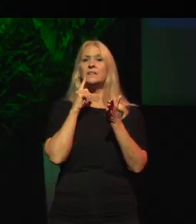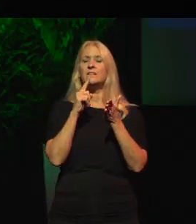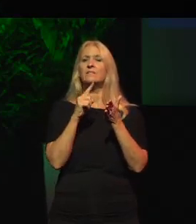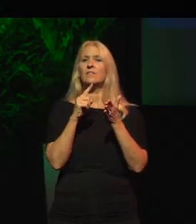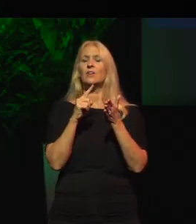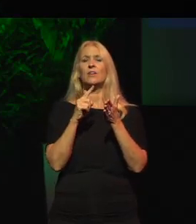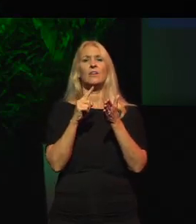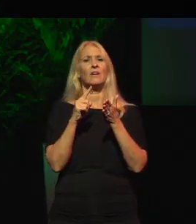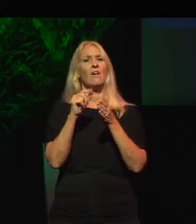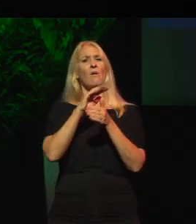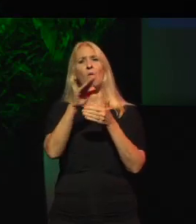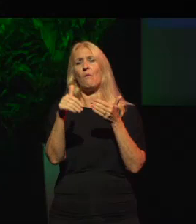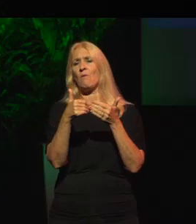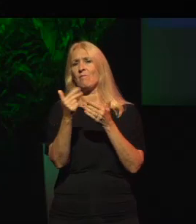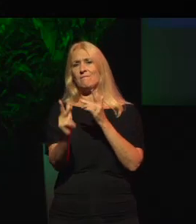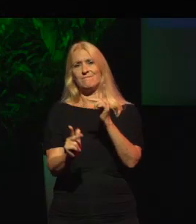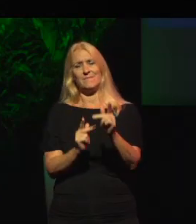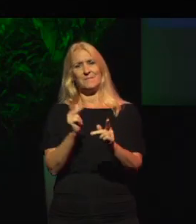those that we serve.